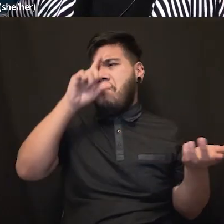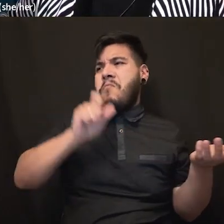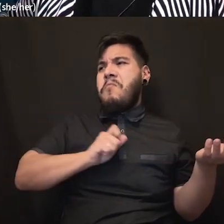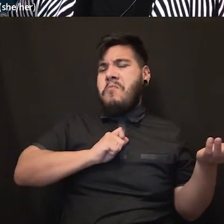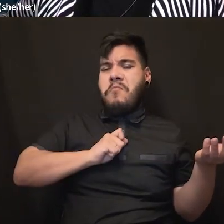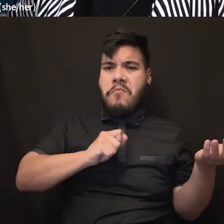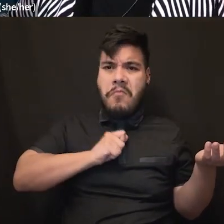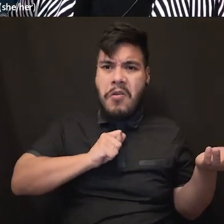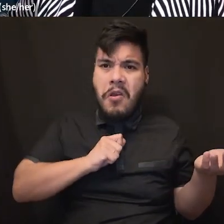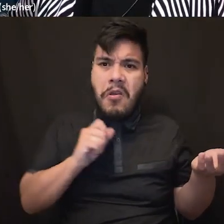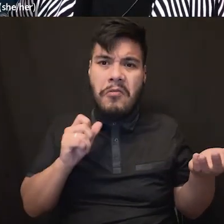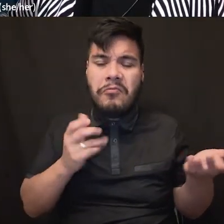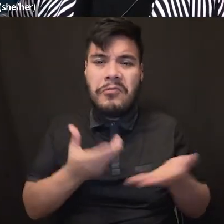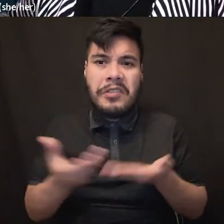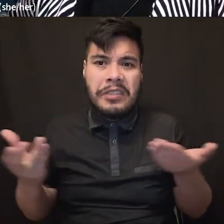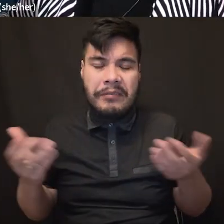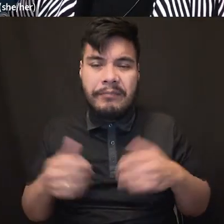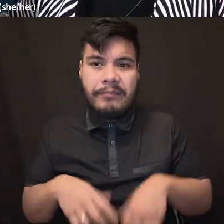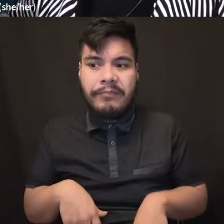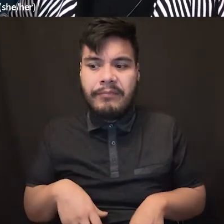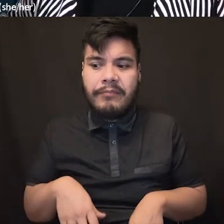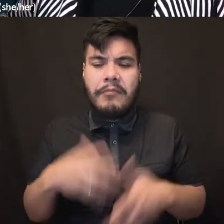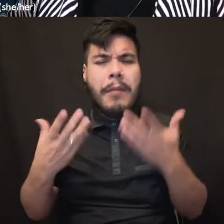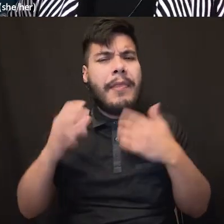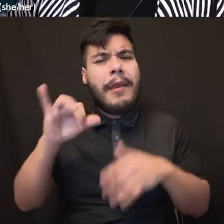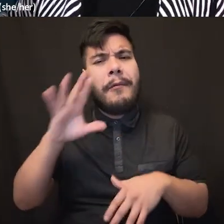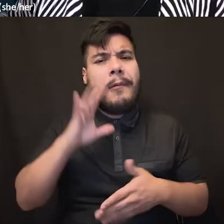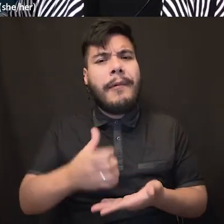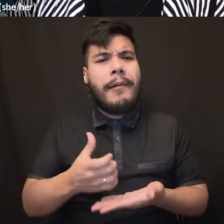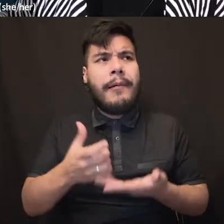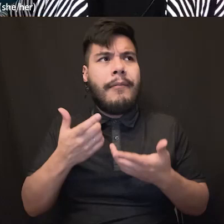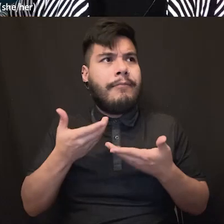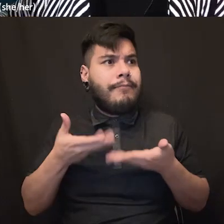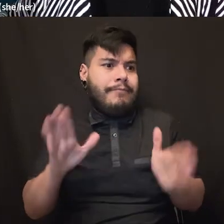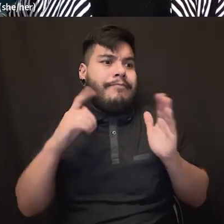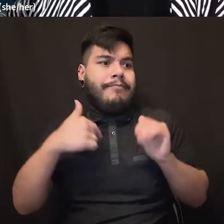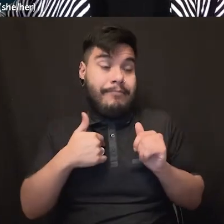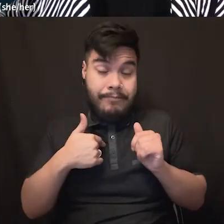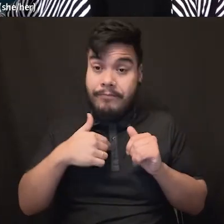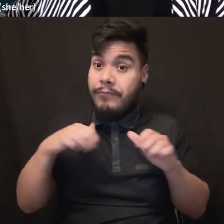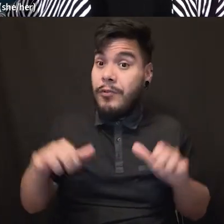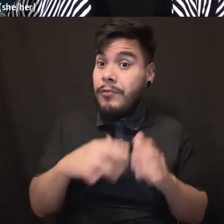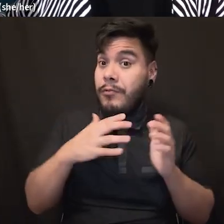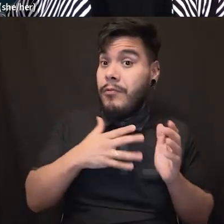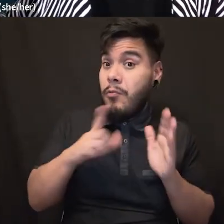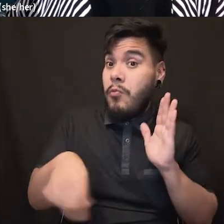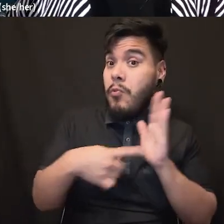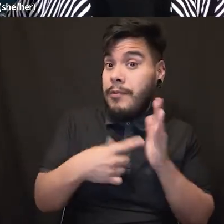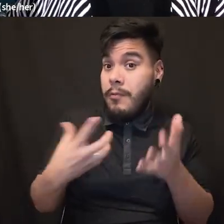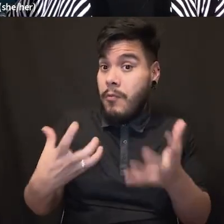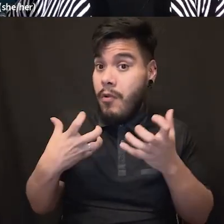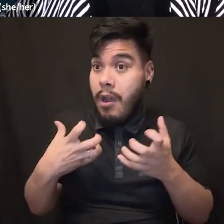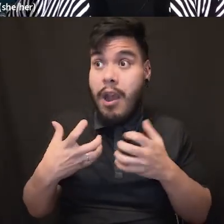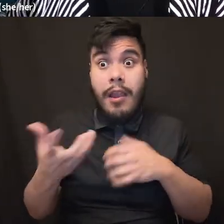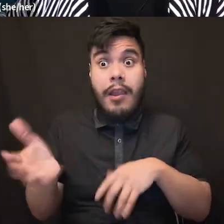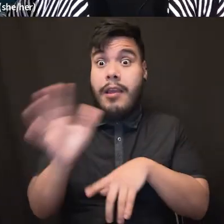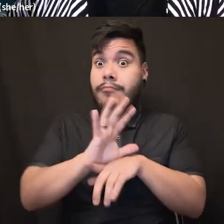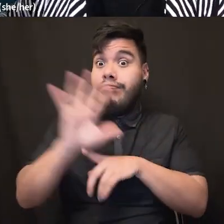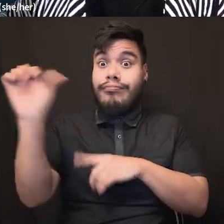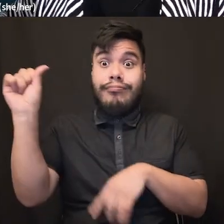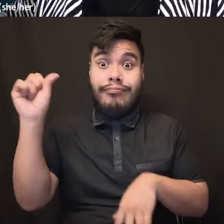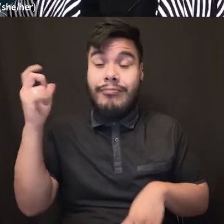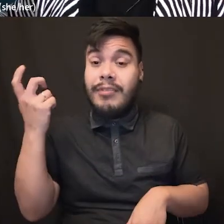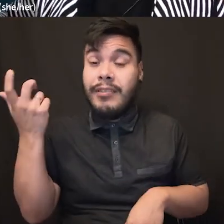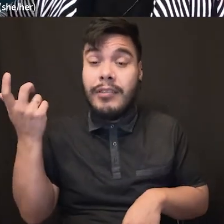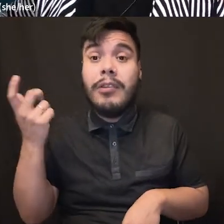if that will allow me to do some of the funny roles that I've been dying to do. And it took off. So we were